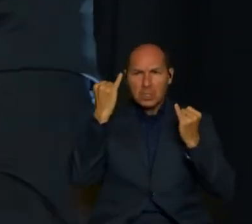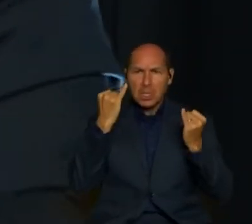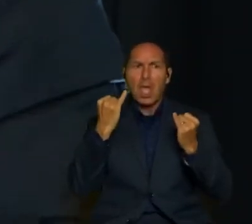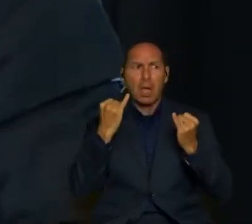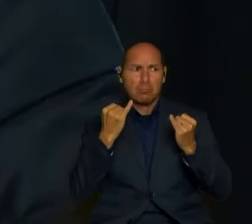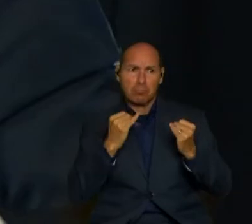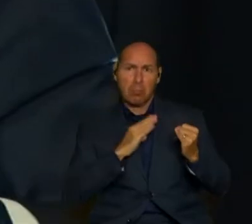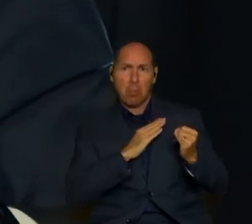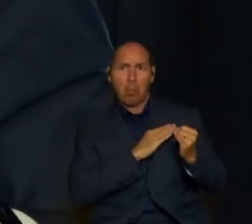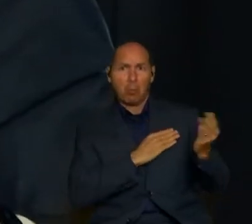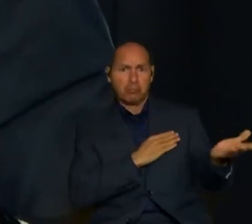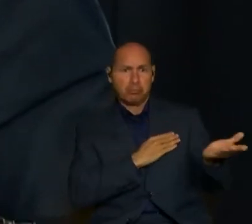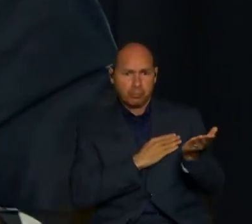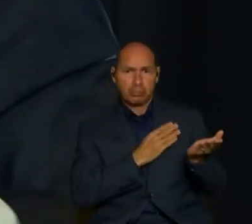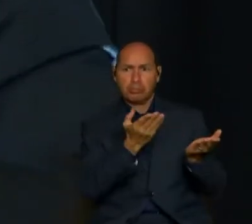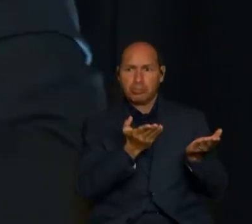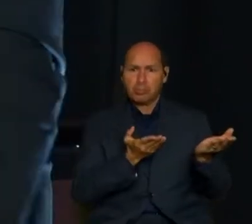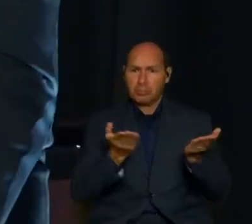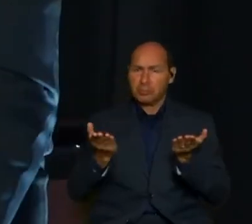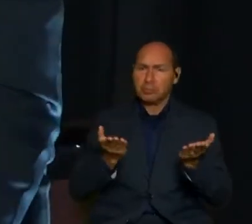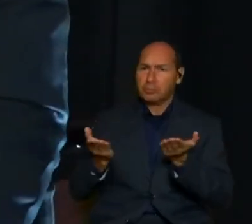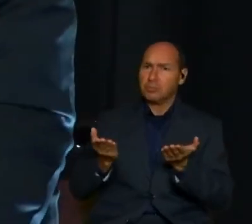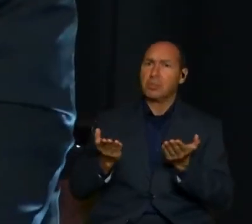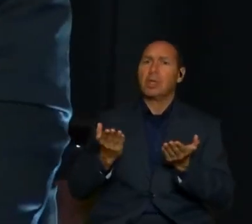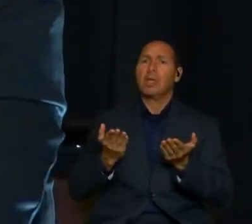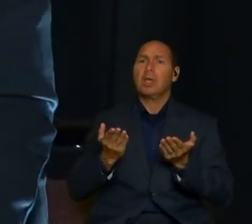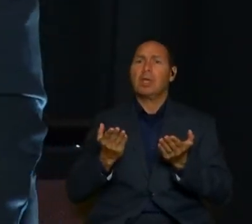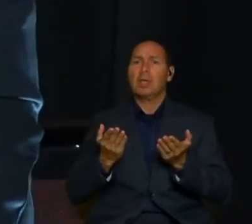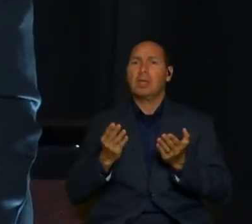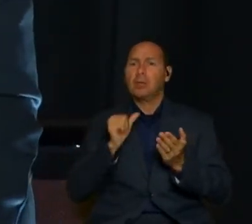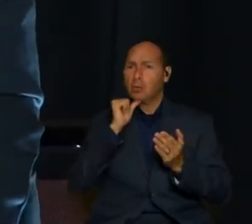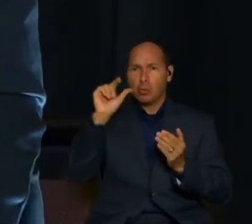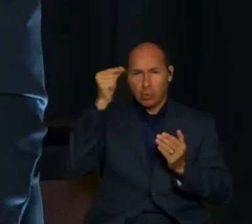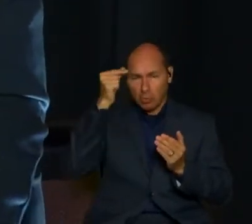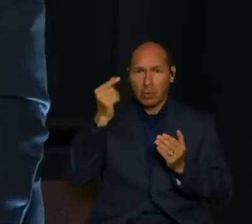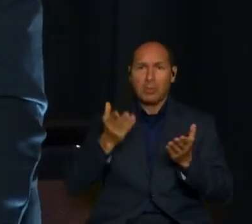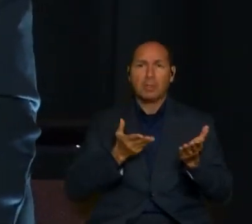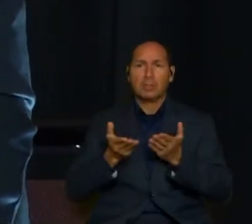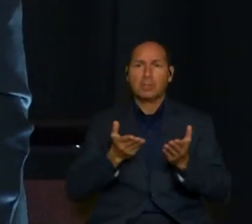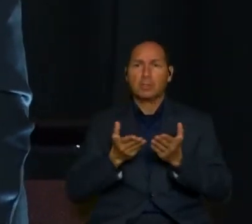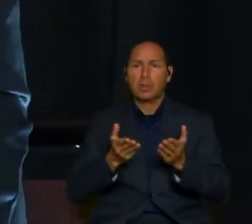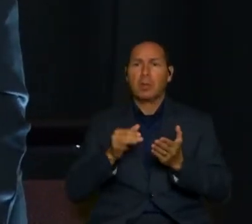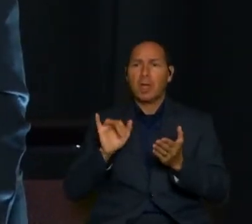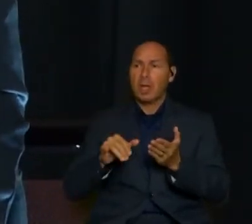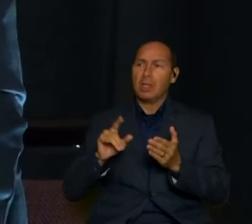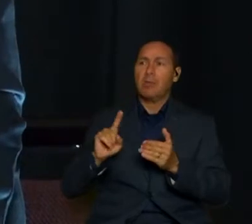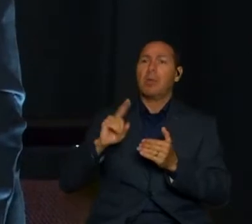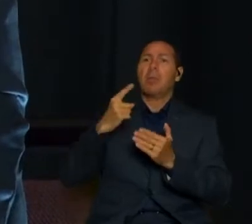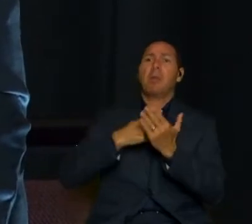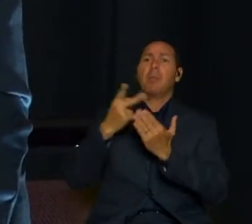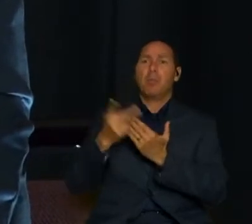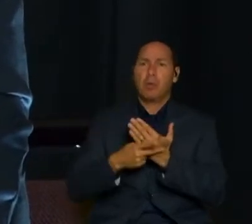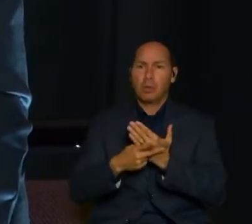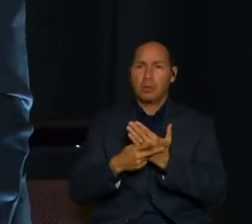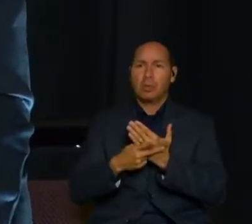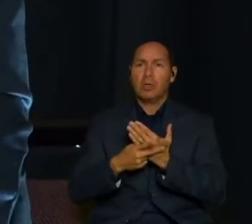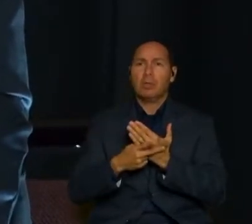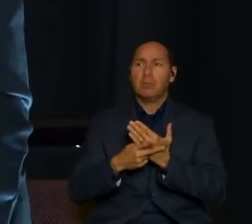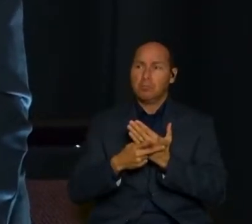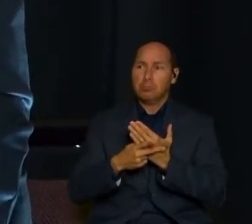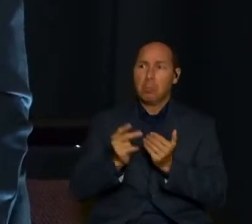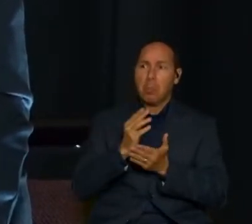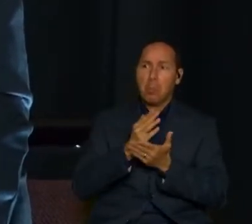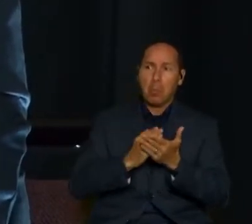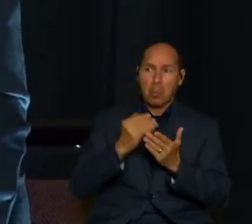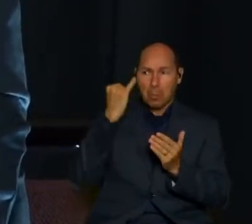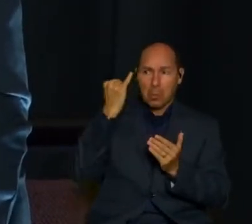Board that benefit the people of Puerto Rico. The Civil Service Reform Pilot Program was one of those good ideas, and